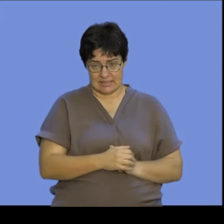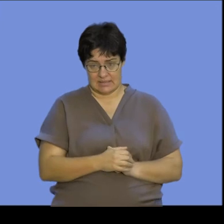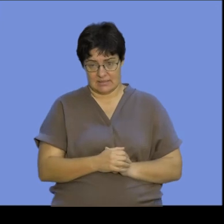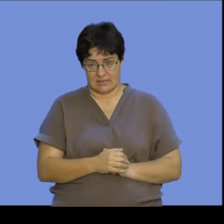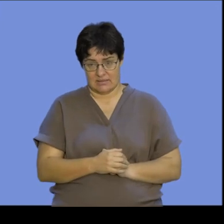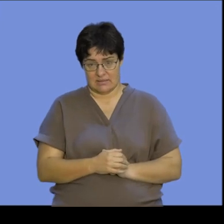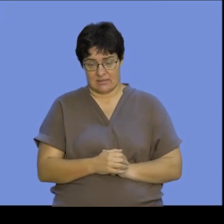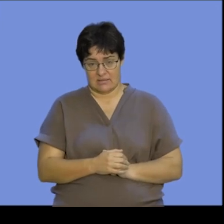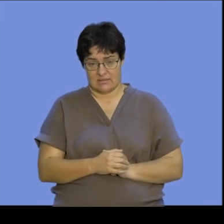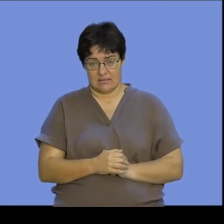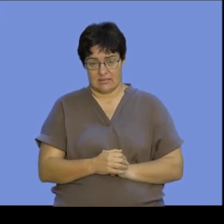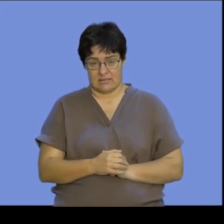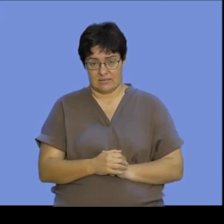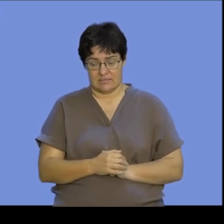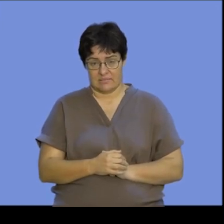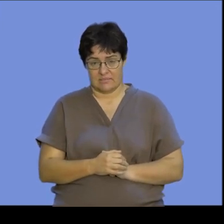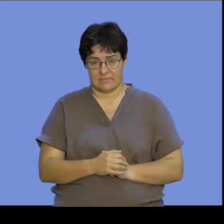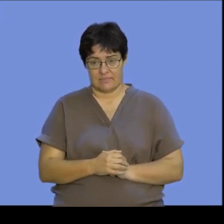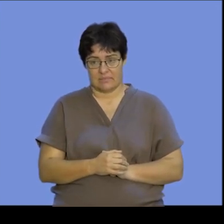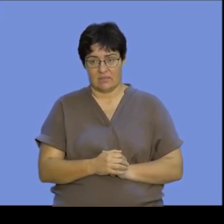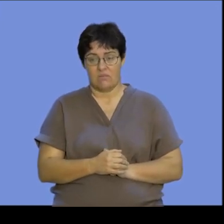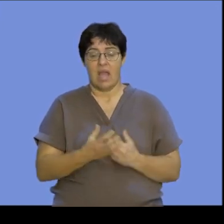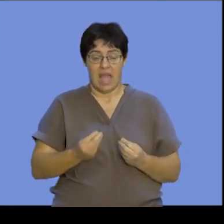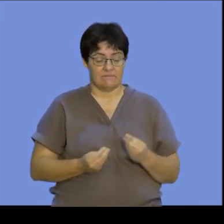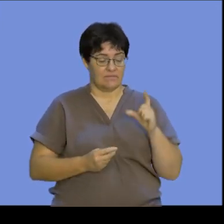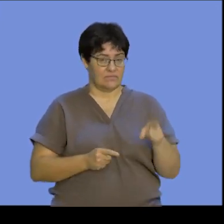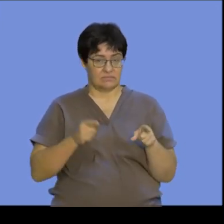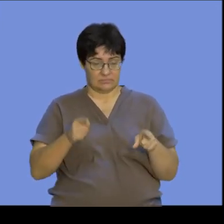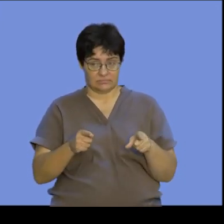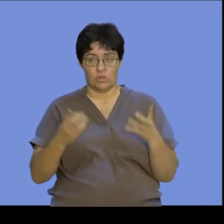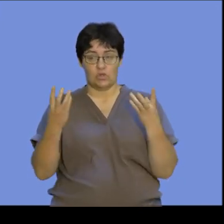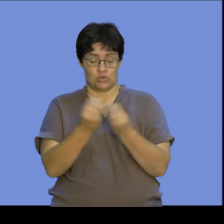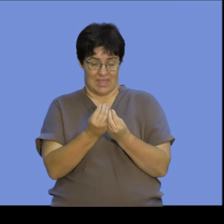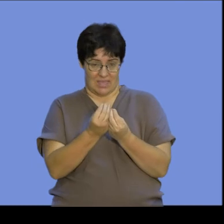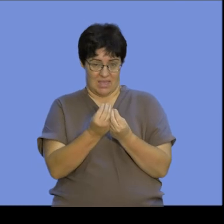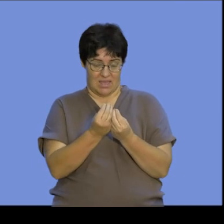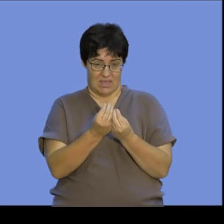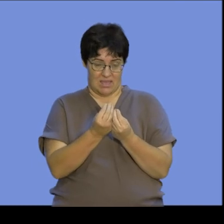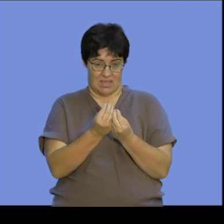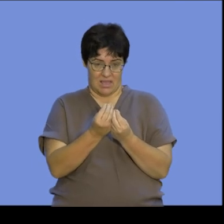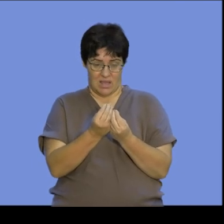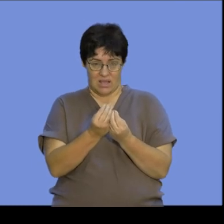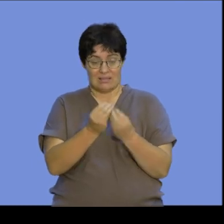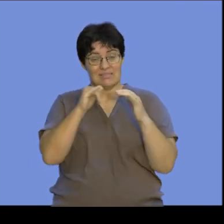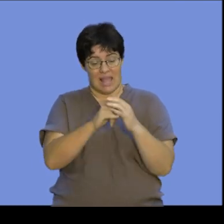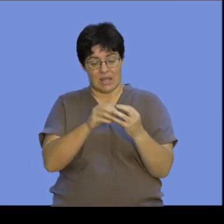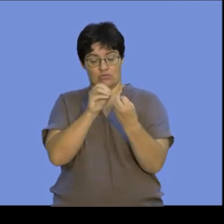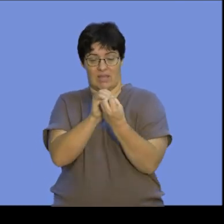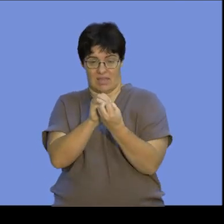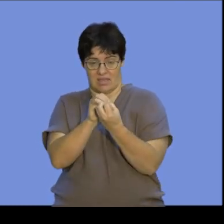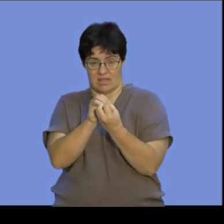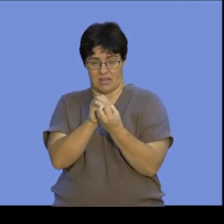okay? If we have two objects that are together, so they're stationary together, this